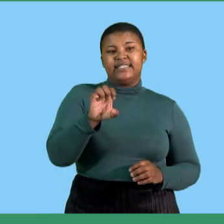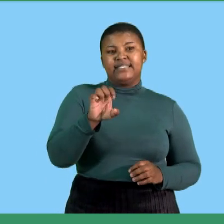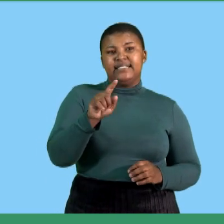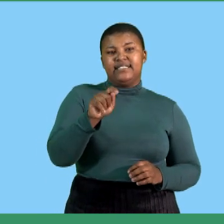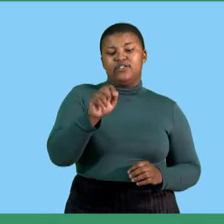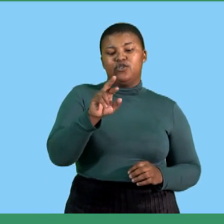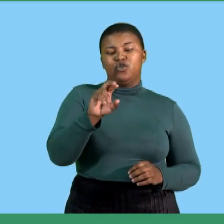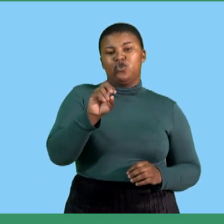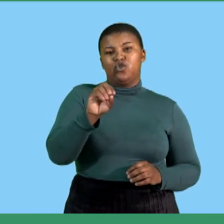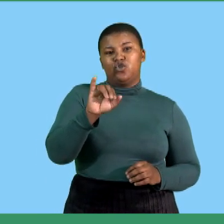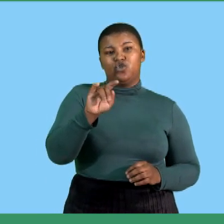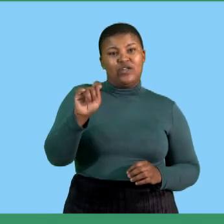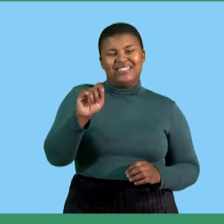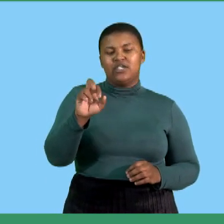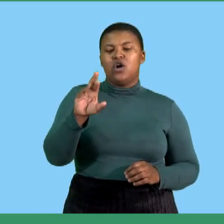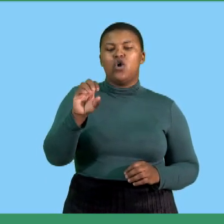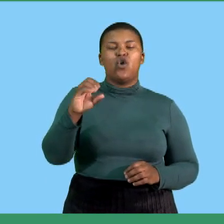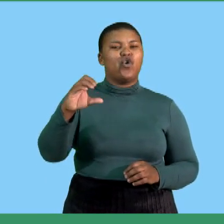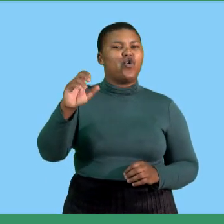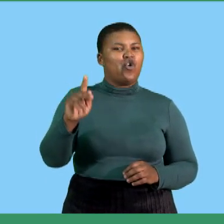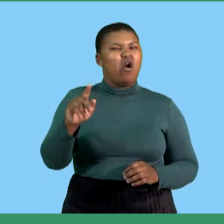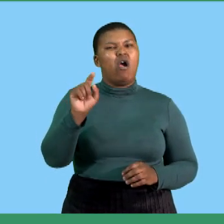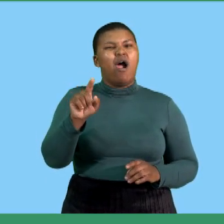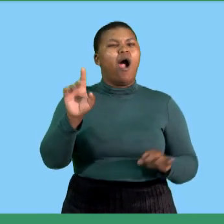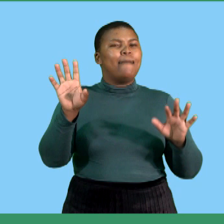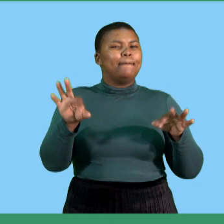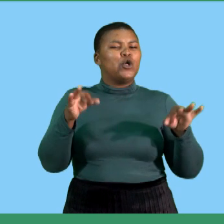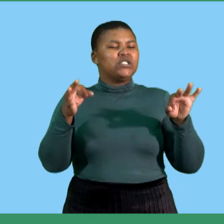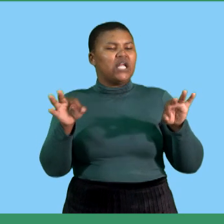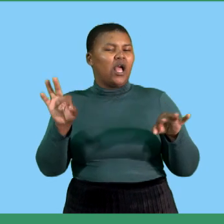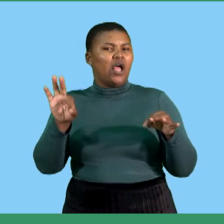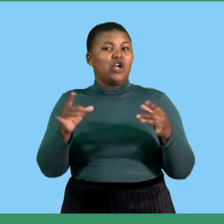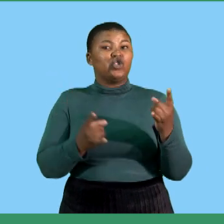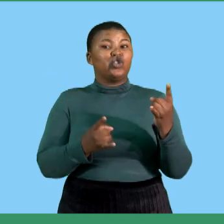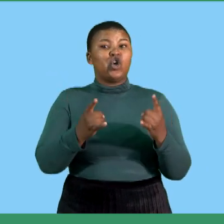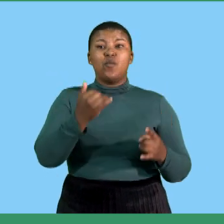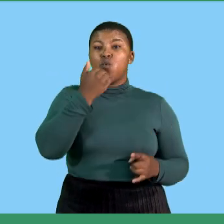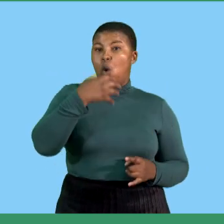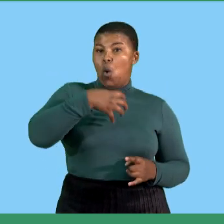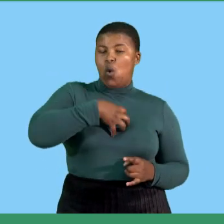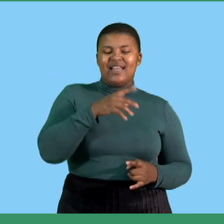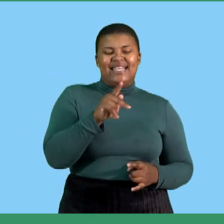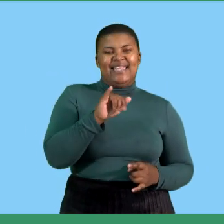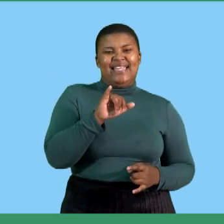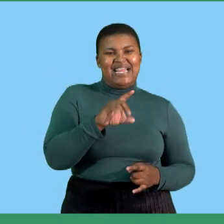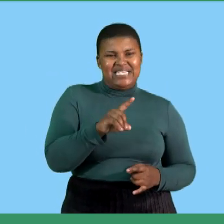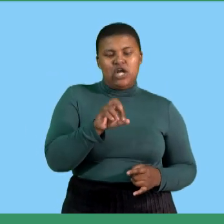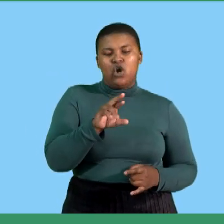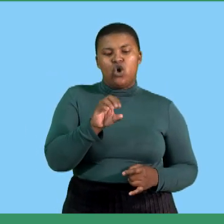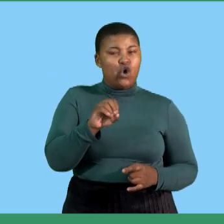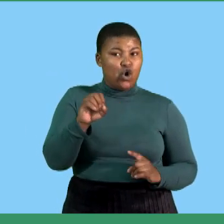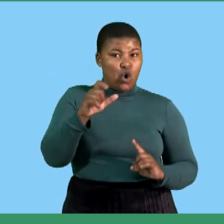Detroit Rock. Detroit Rock is a music store owned by Kid Roll. Recently, they